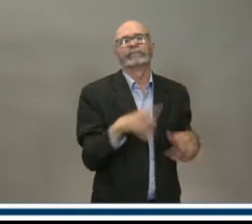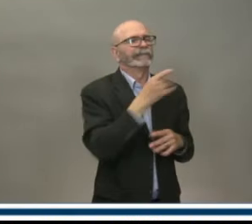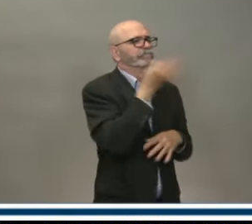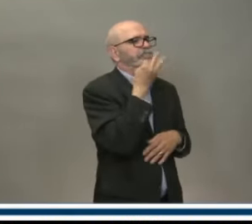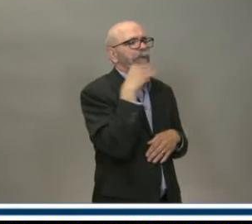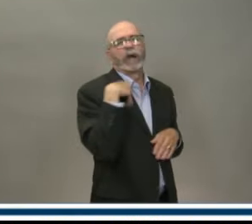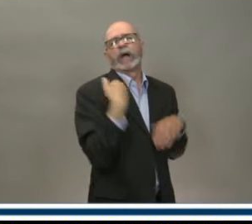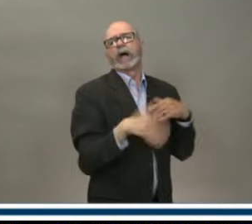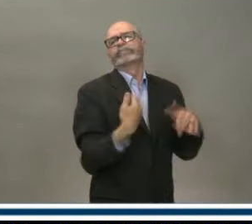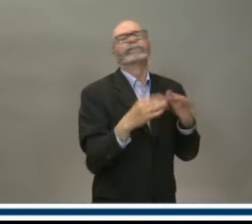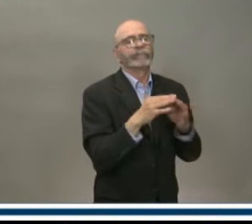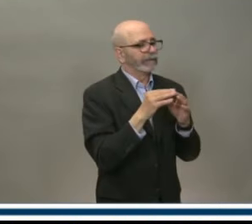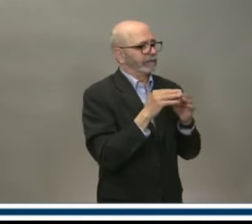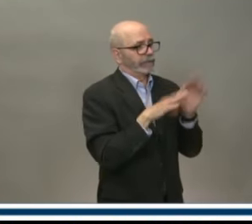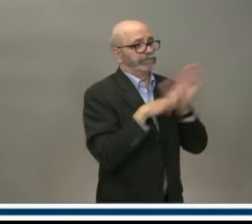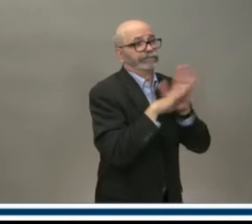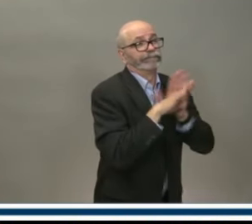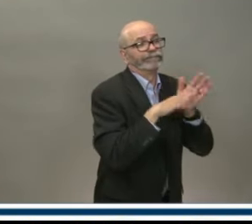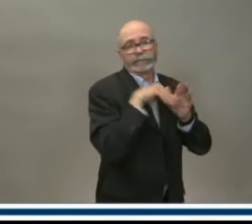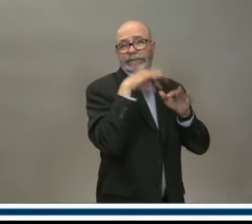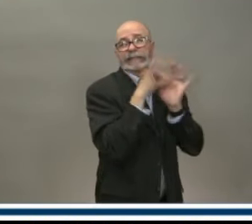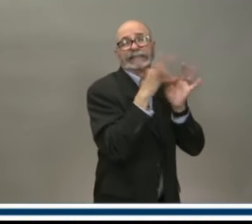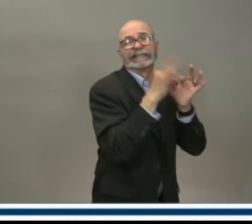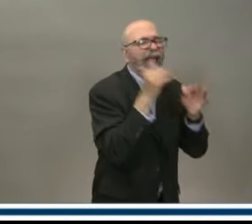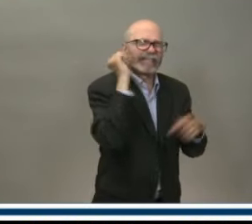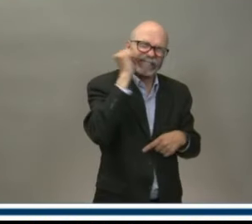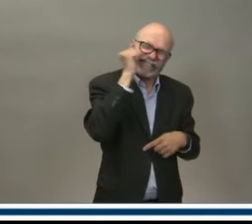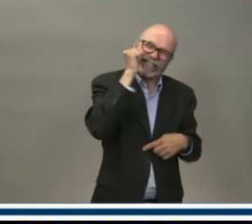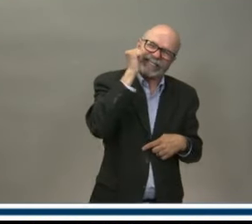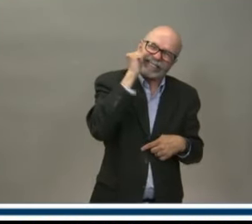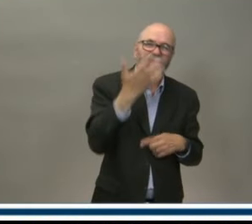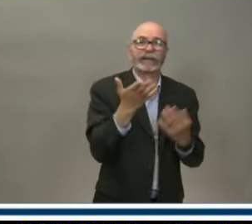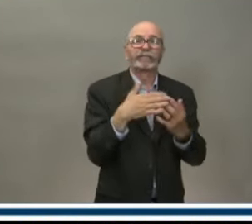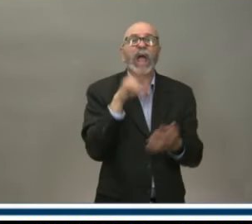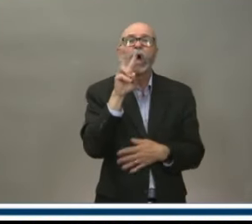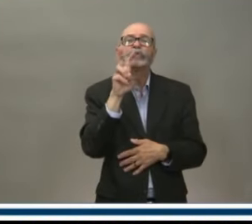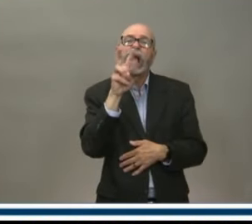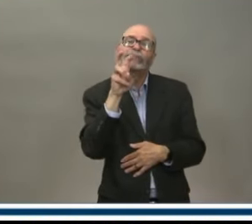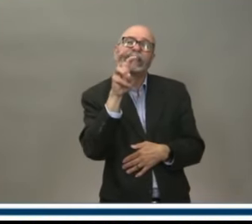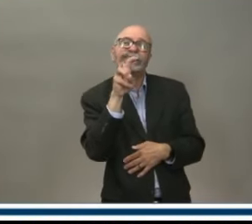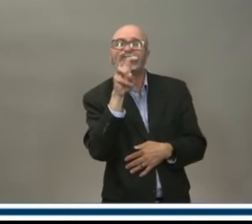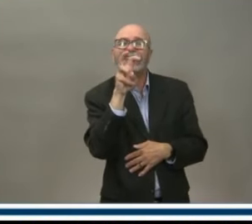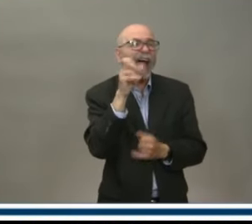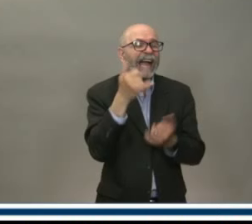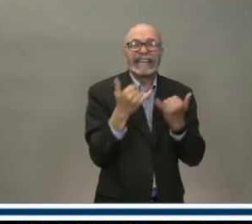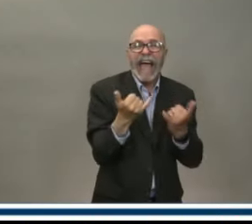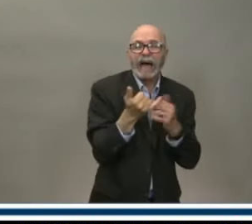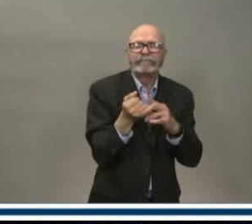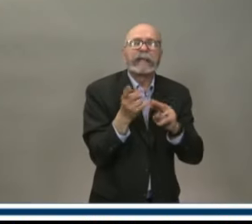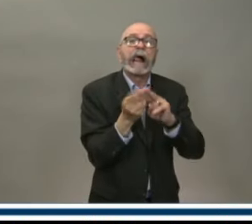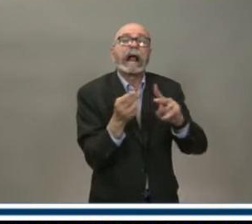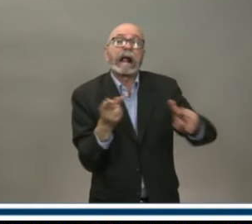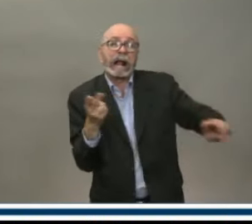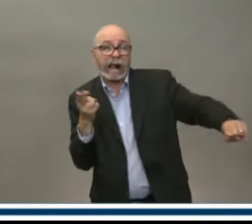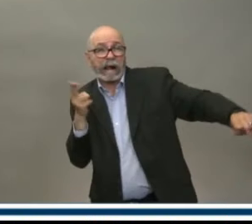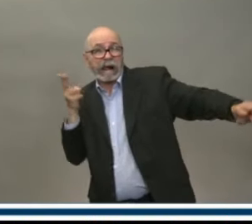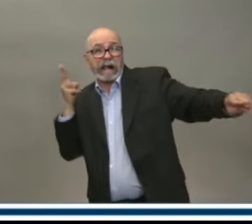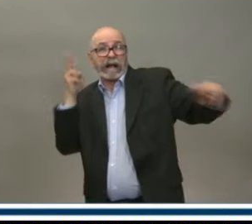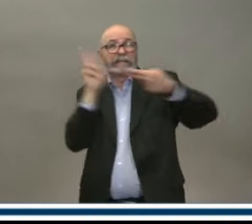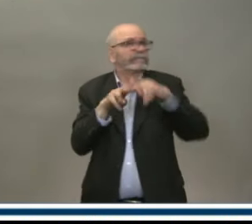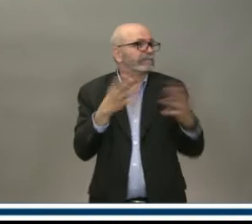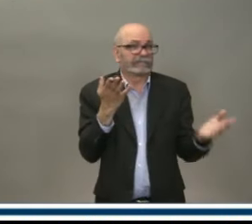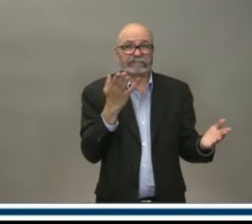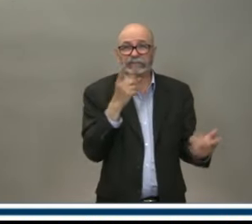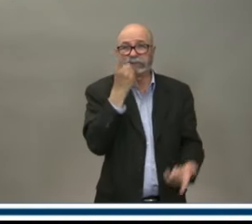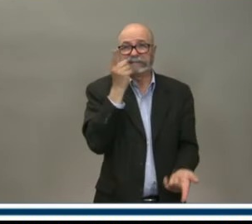last few weeks, we've gone from 200 tests a day. We have a capacity upwards of 1,500 tests a day if necessary, and as well as the